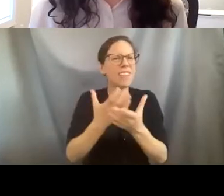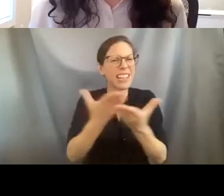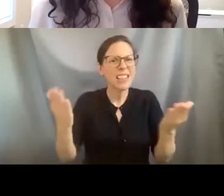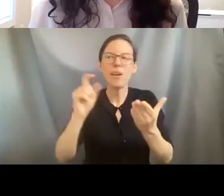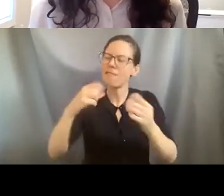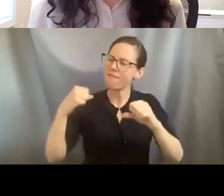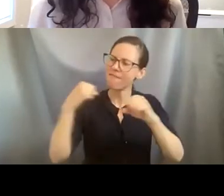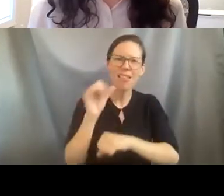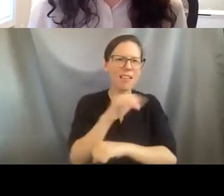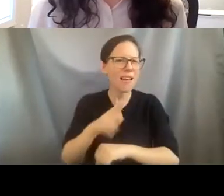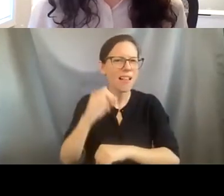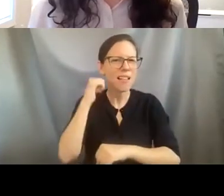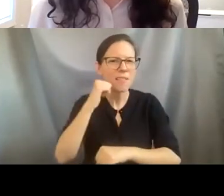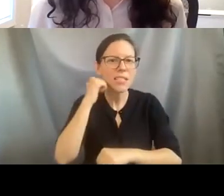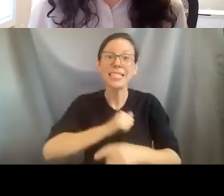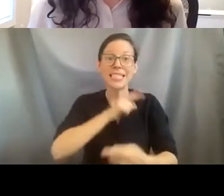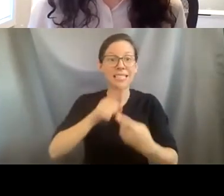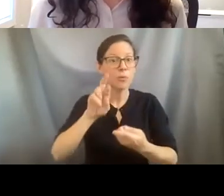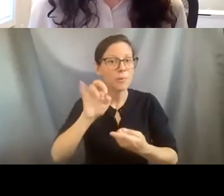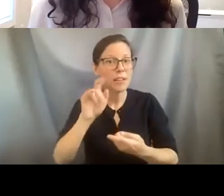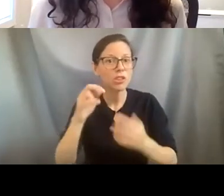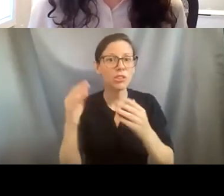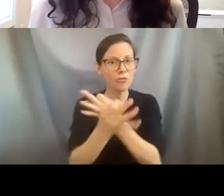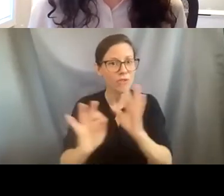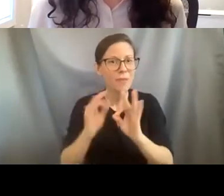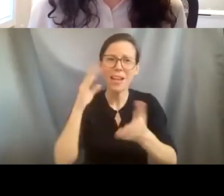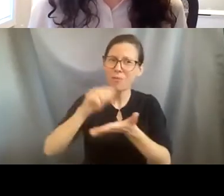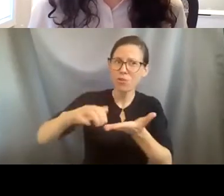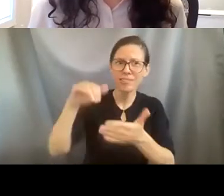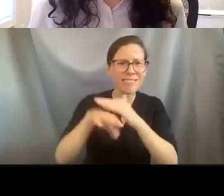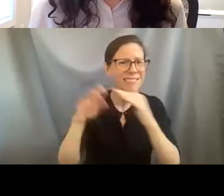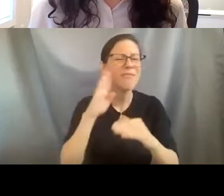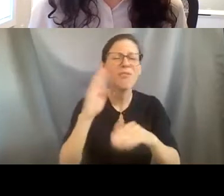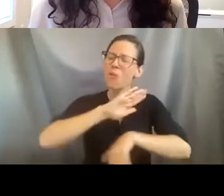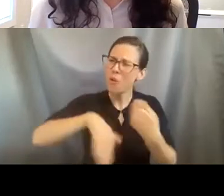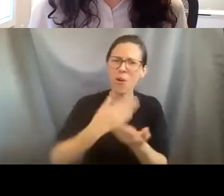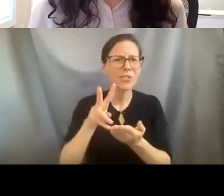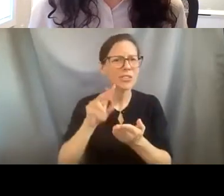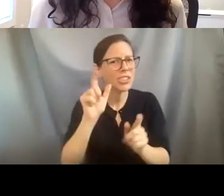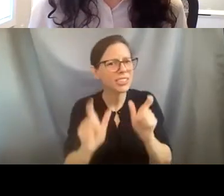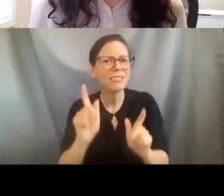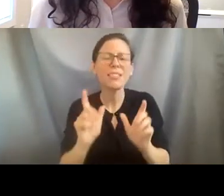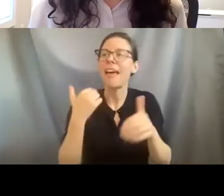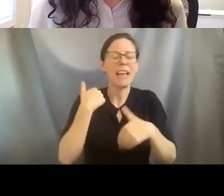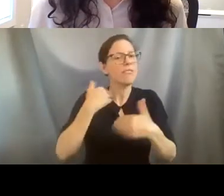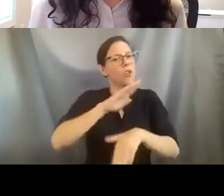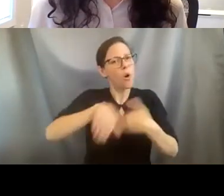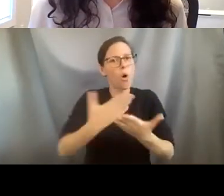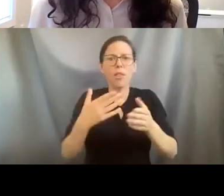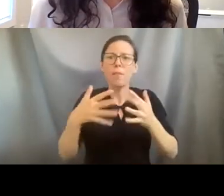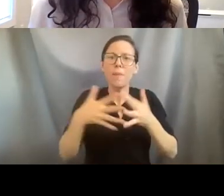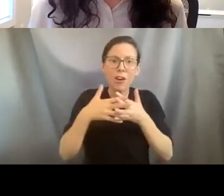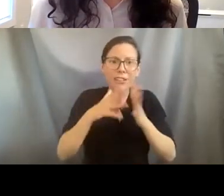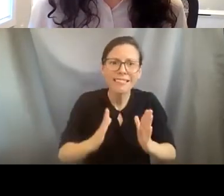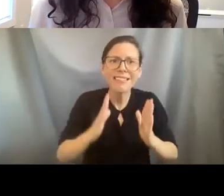until reproductive freedom and abortion access for every Virginian and every American is a true